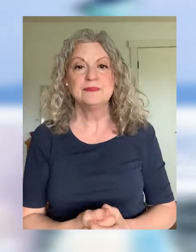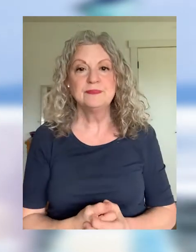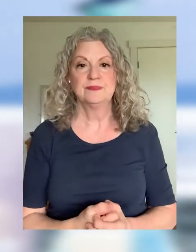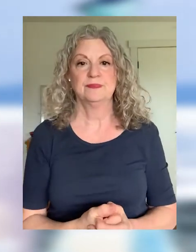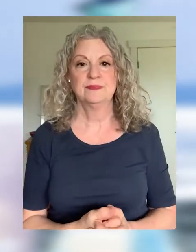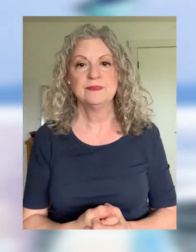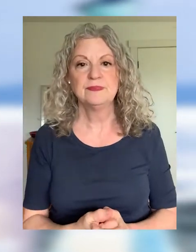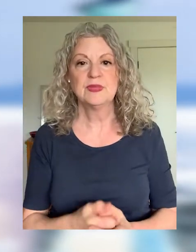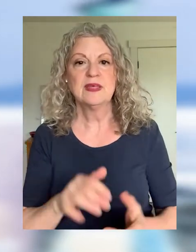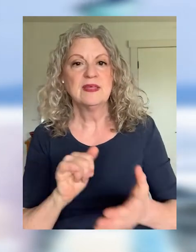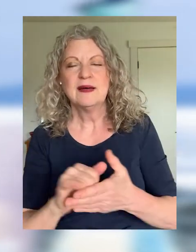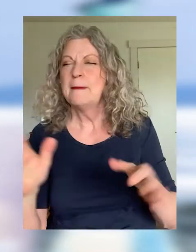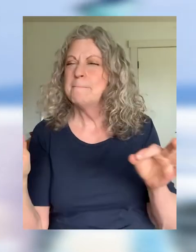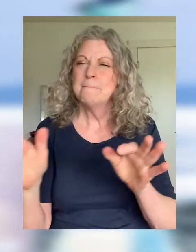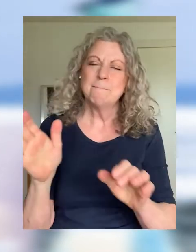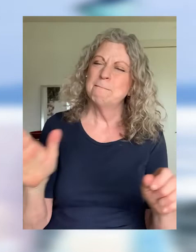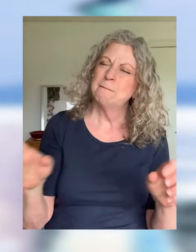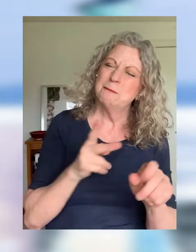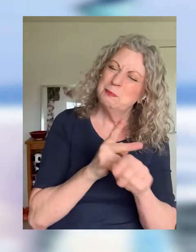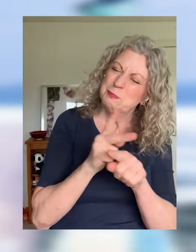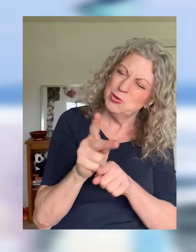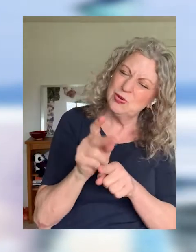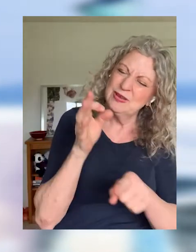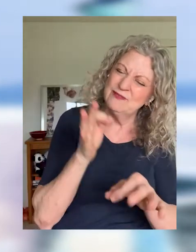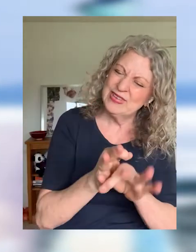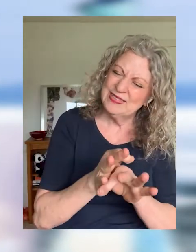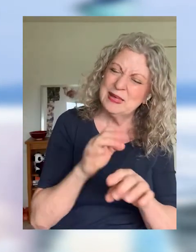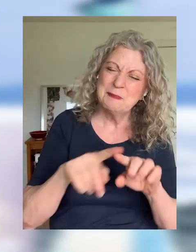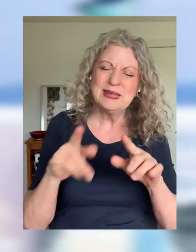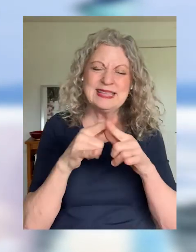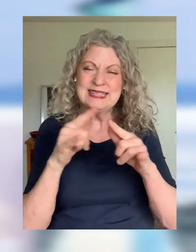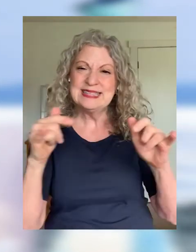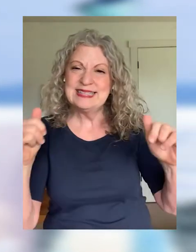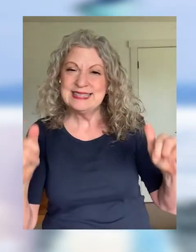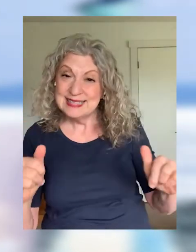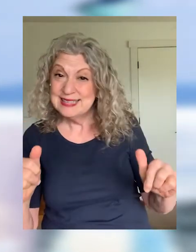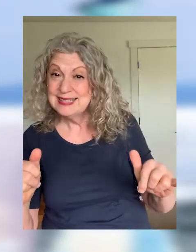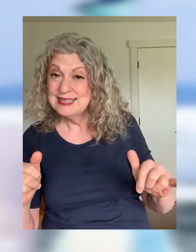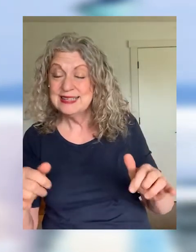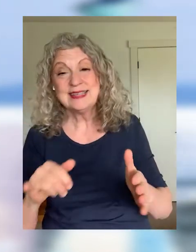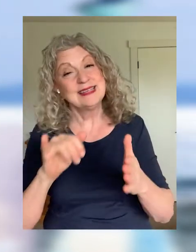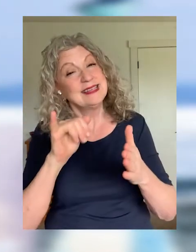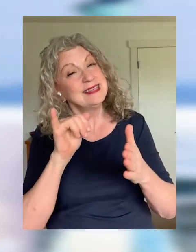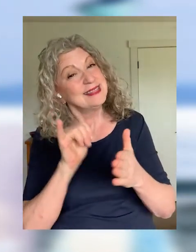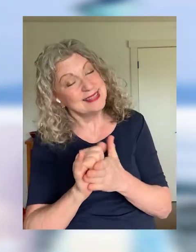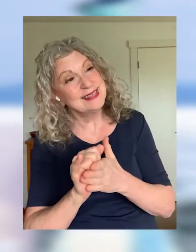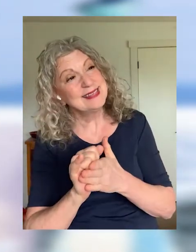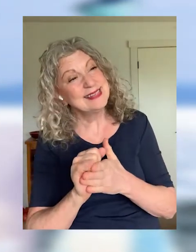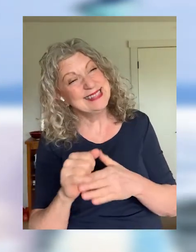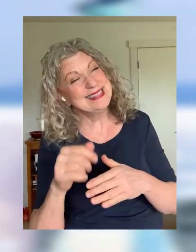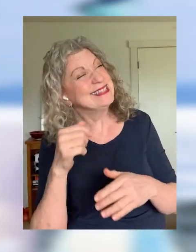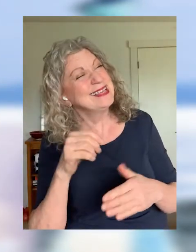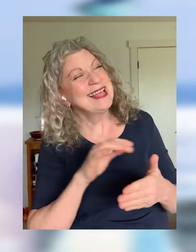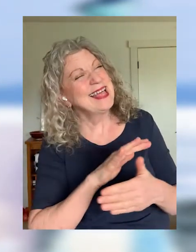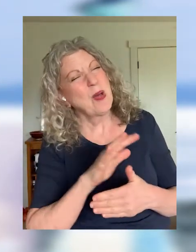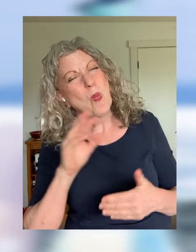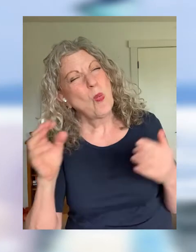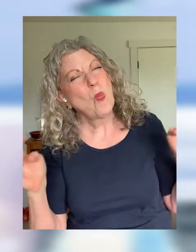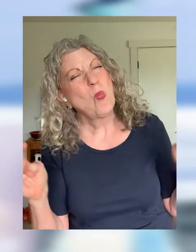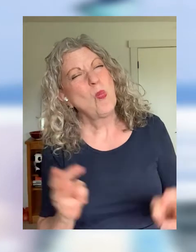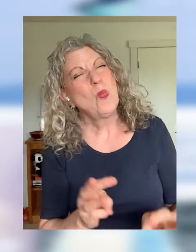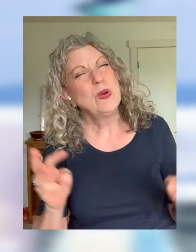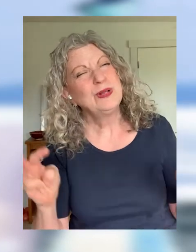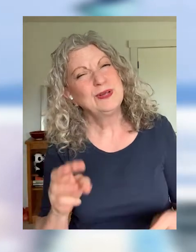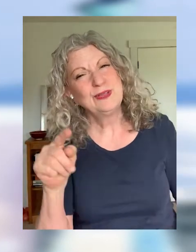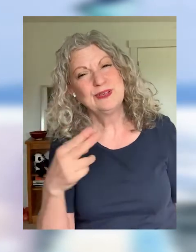They're running their futures on pure faith. But at the same time, on this particular late winter Thursday, they